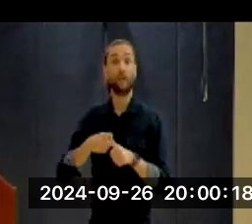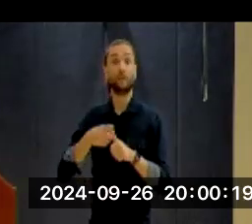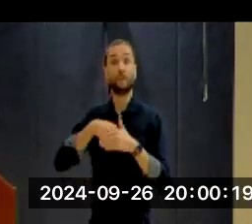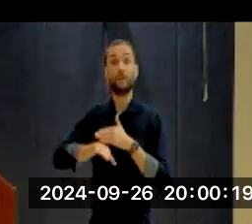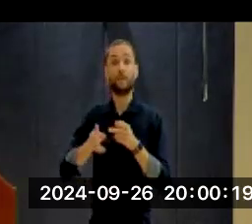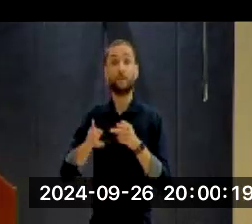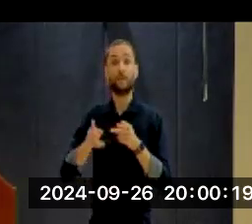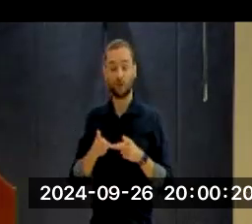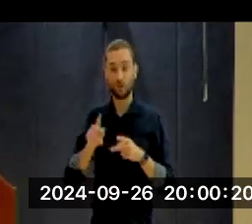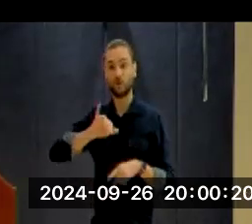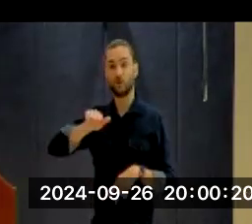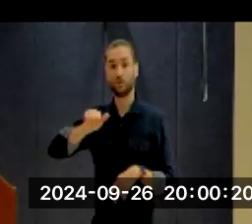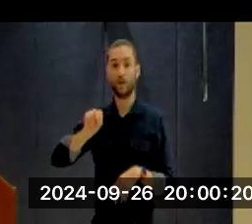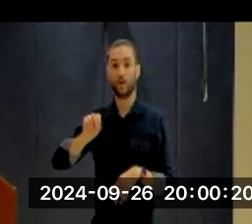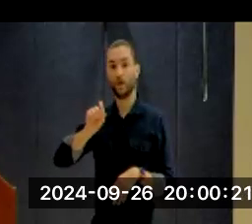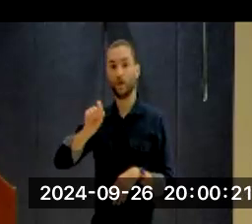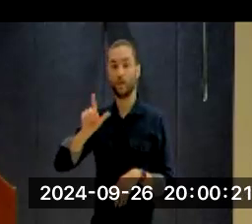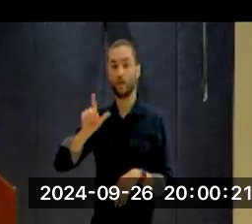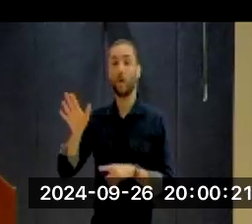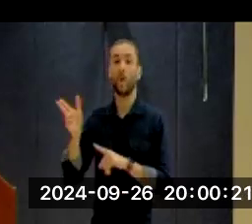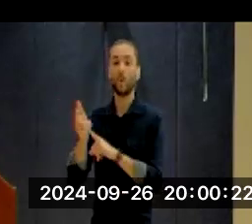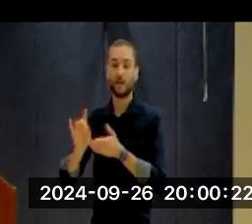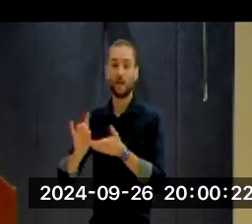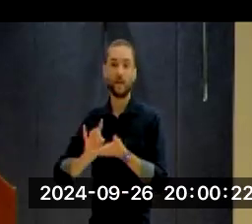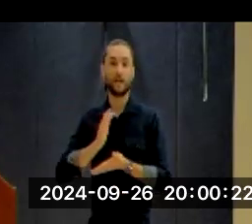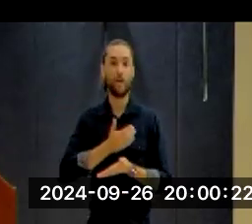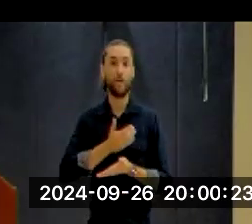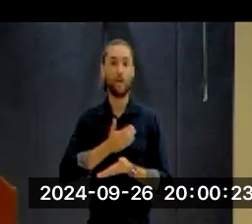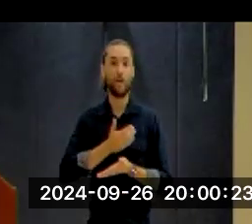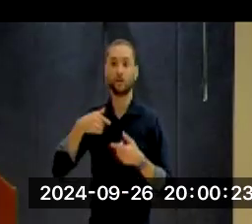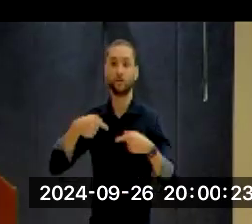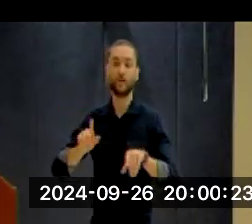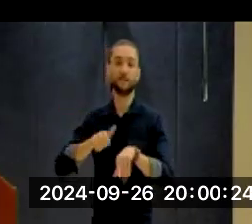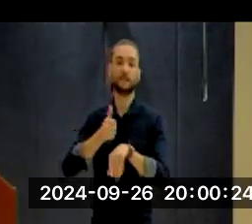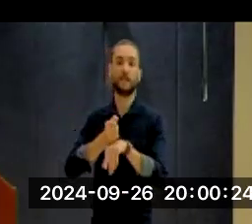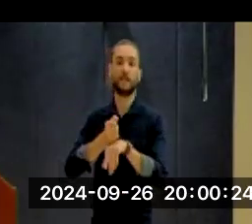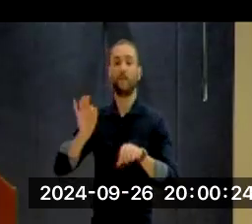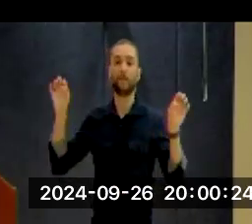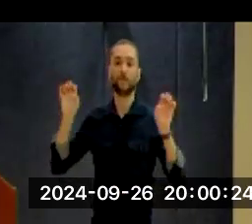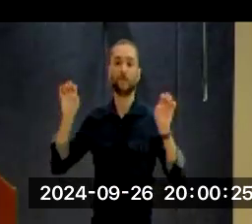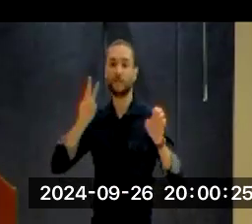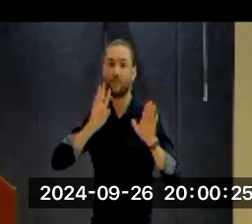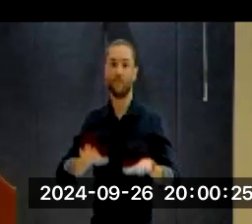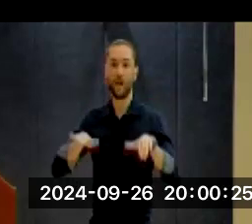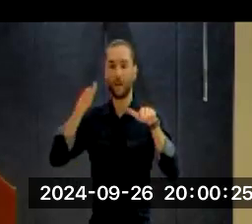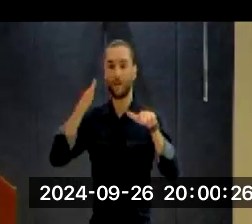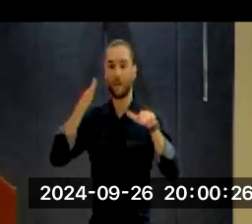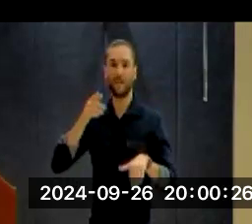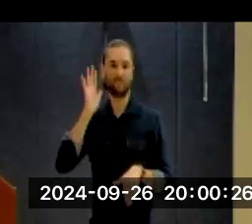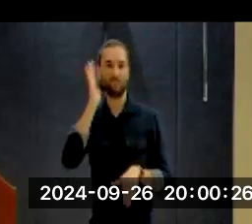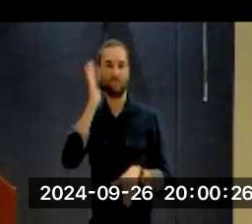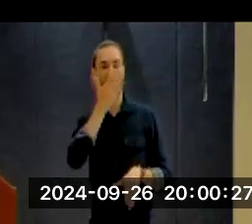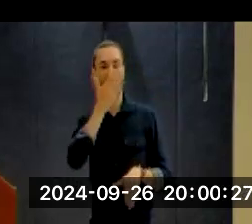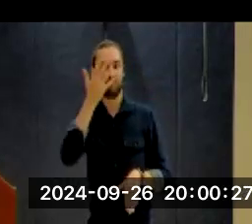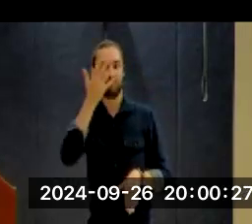January 2024, a hotel kicked out one of our members during the state of emergency flooding because they presented quote unquote disabled.